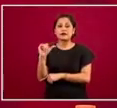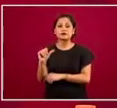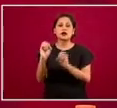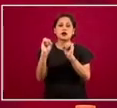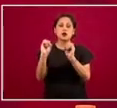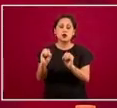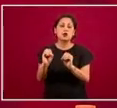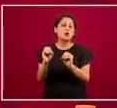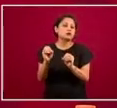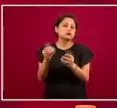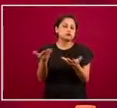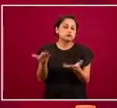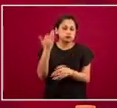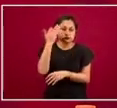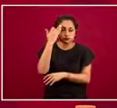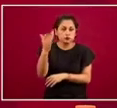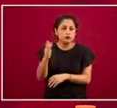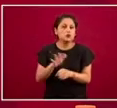the duration